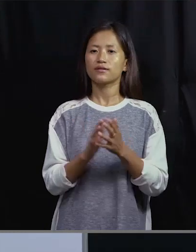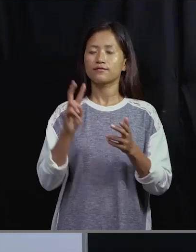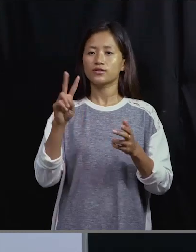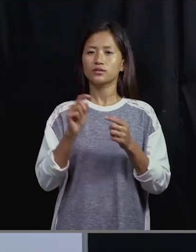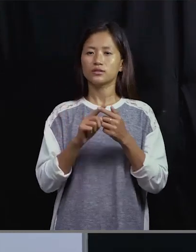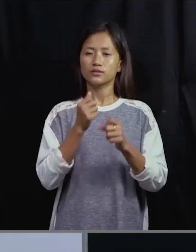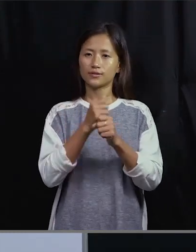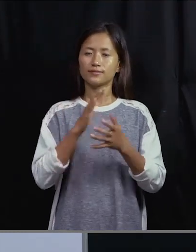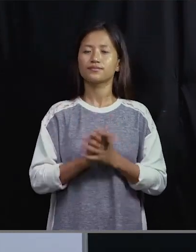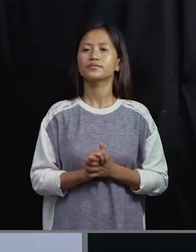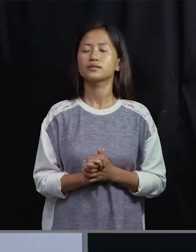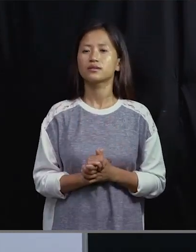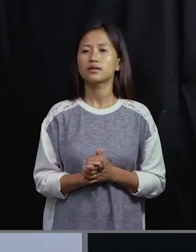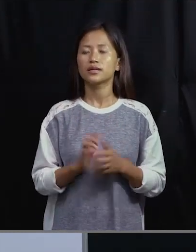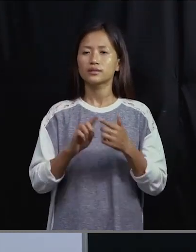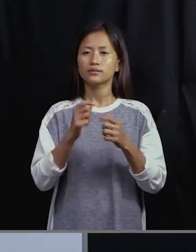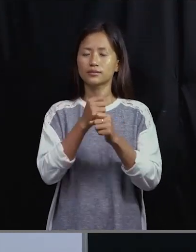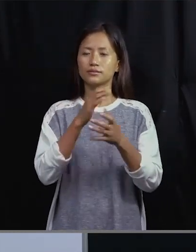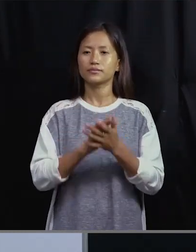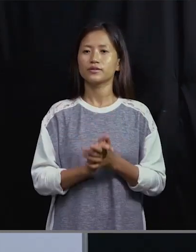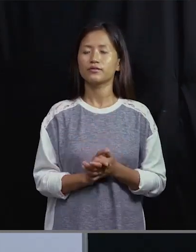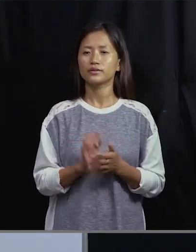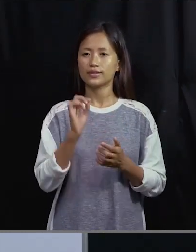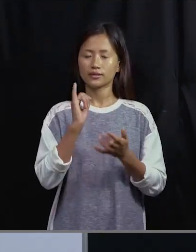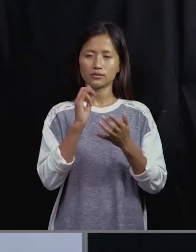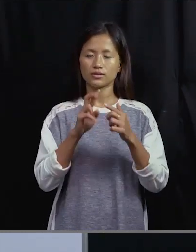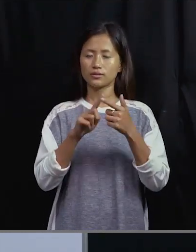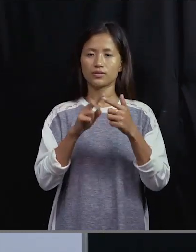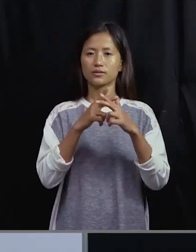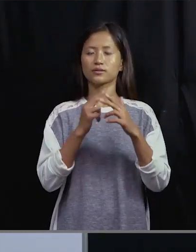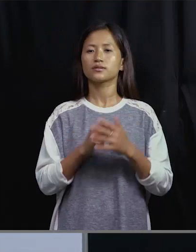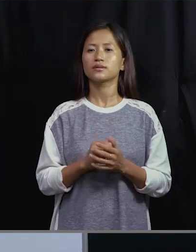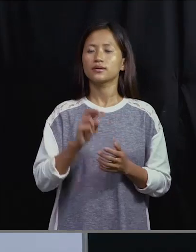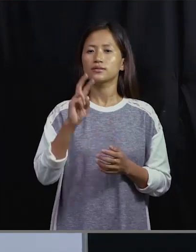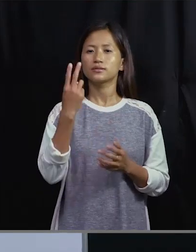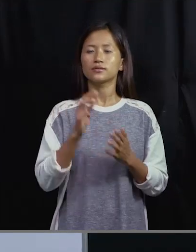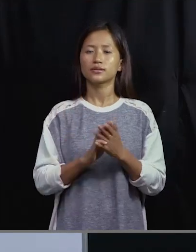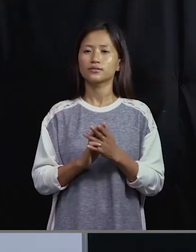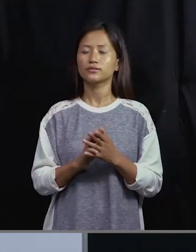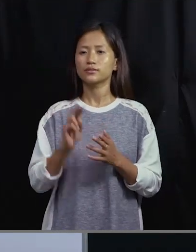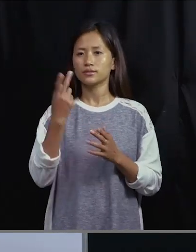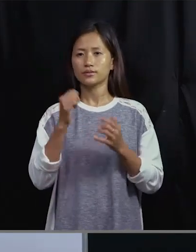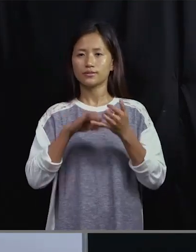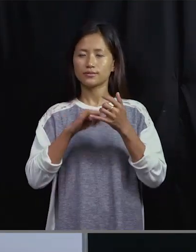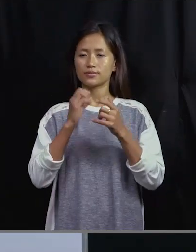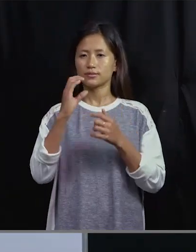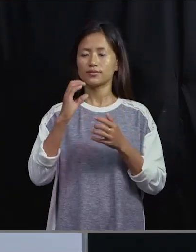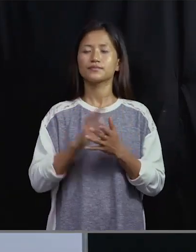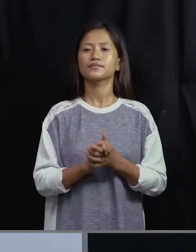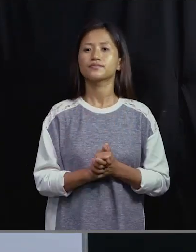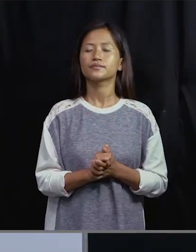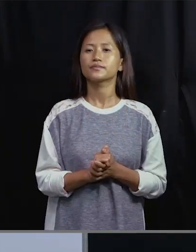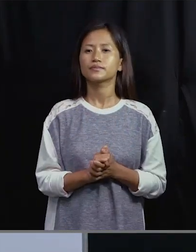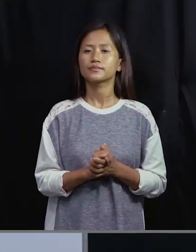are the examples of extractive industry. Okay. Now coming to the secondary industry. Okay. What